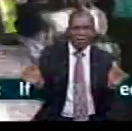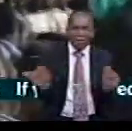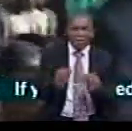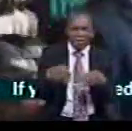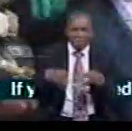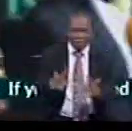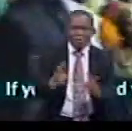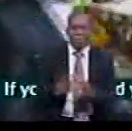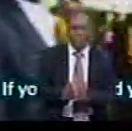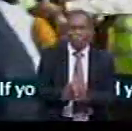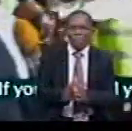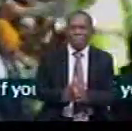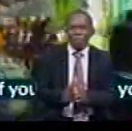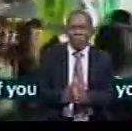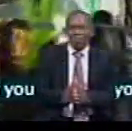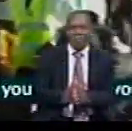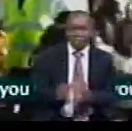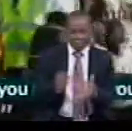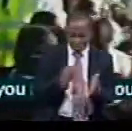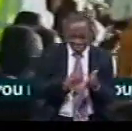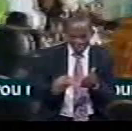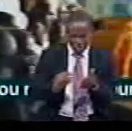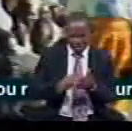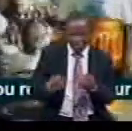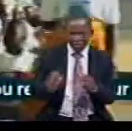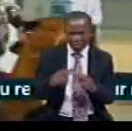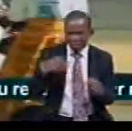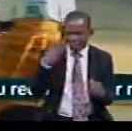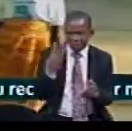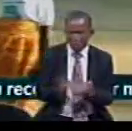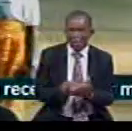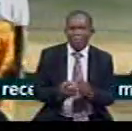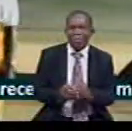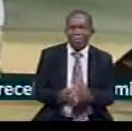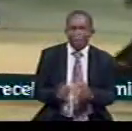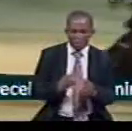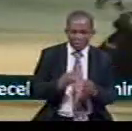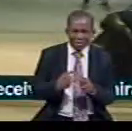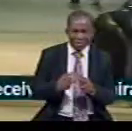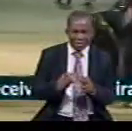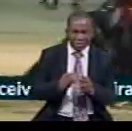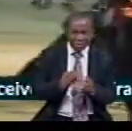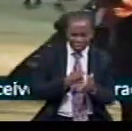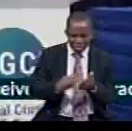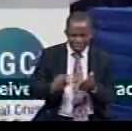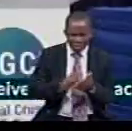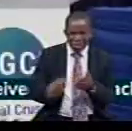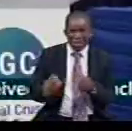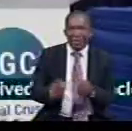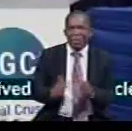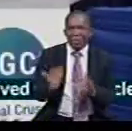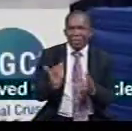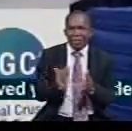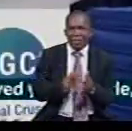same. Check the dumb. Check the deaf. Check the blind.